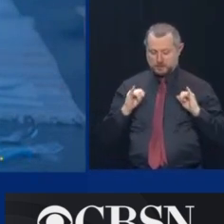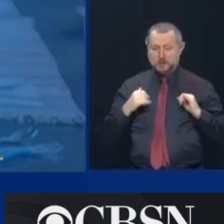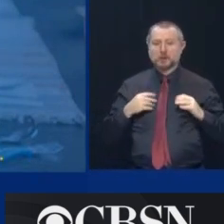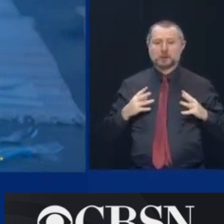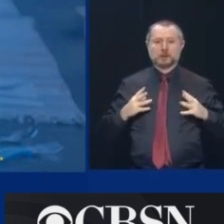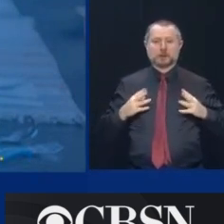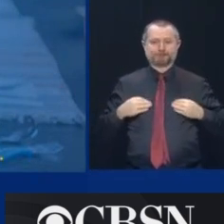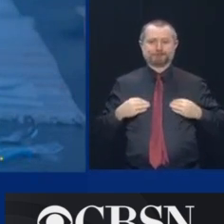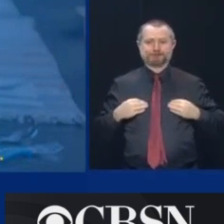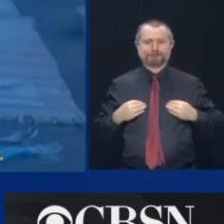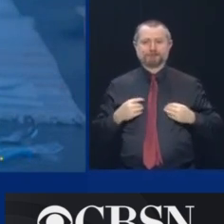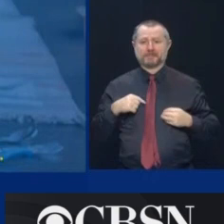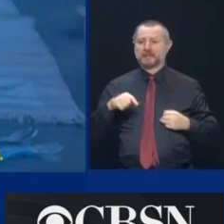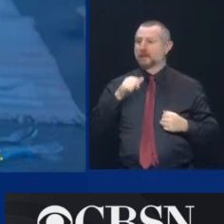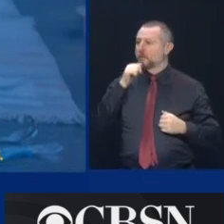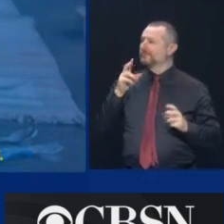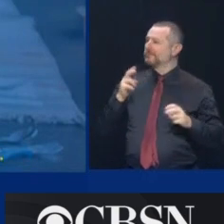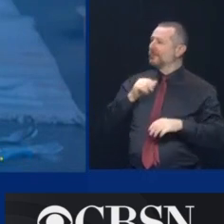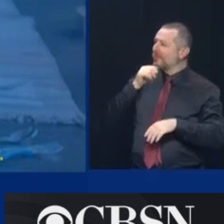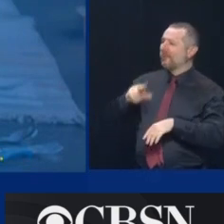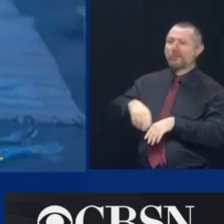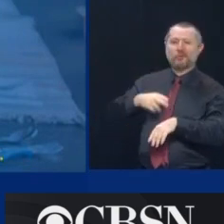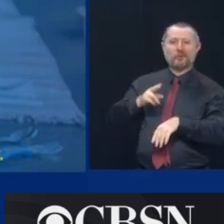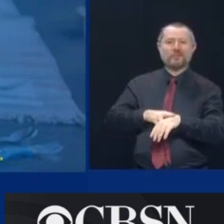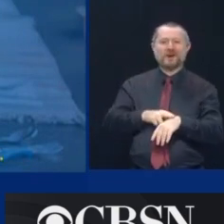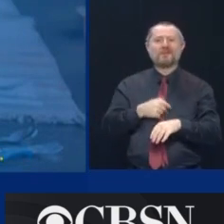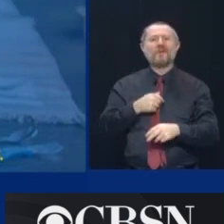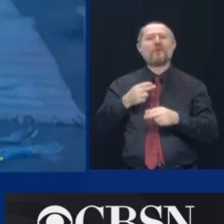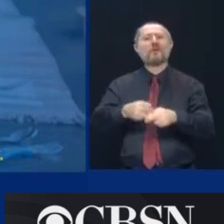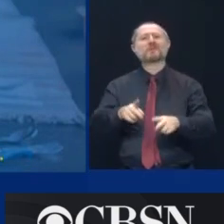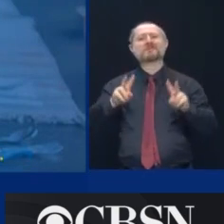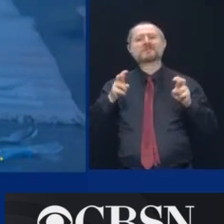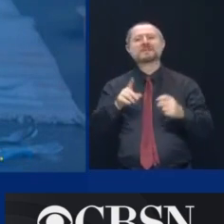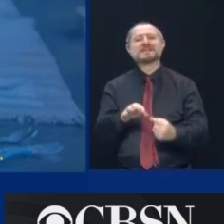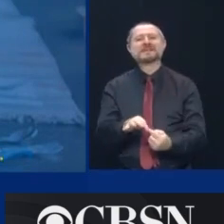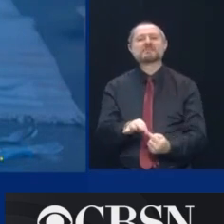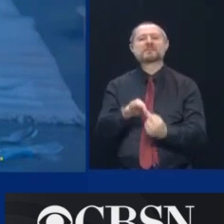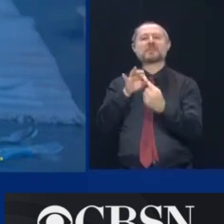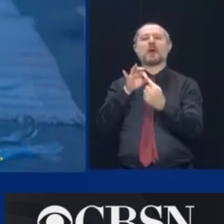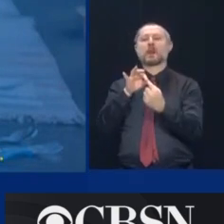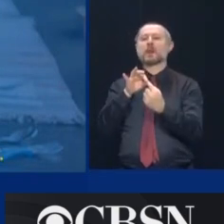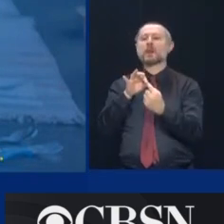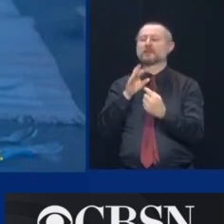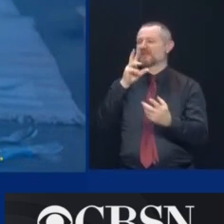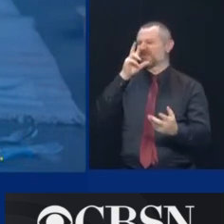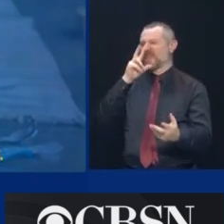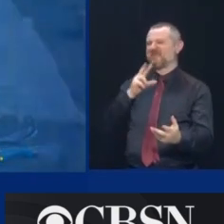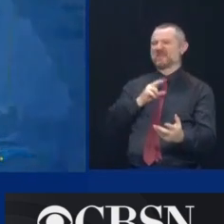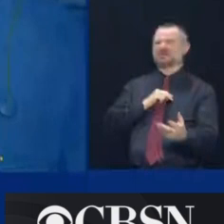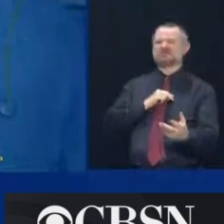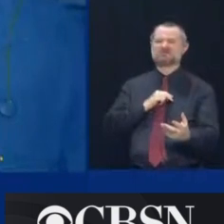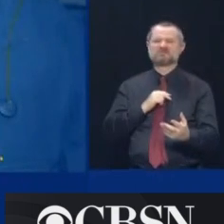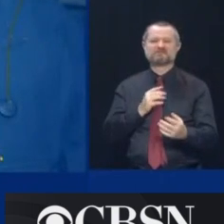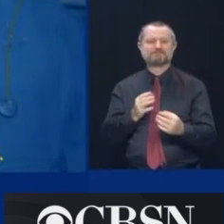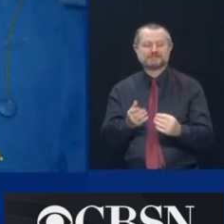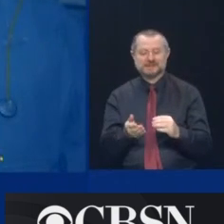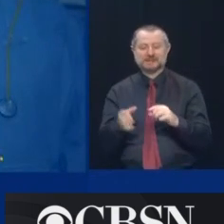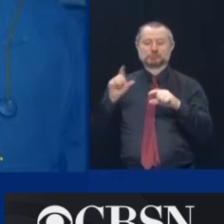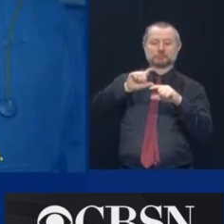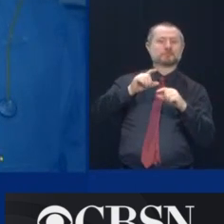a normal Thanksgiving. This is a special Thanksgiving. This is more special than the other